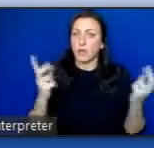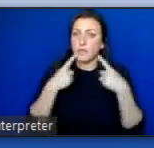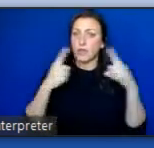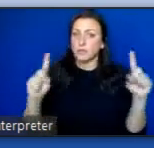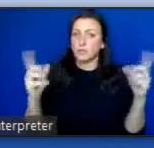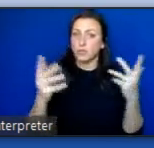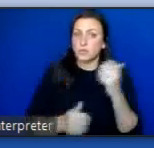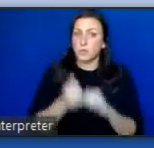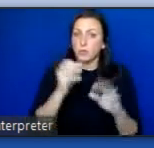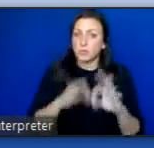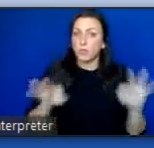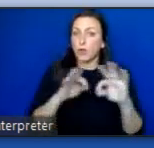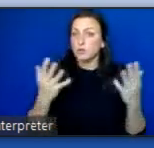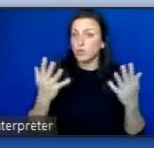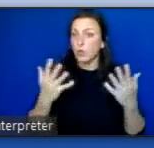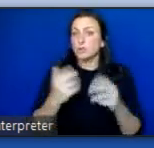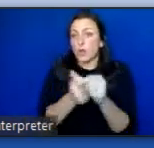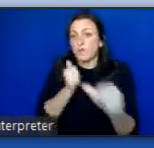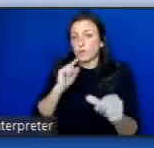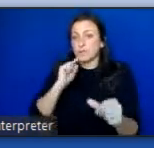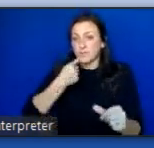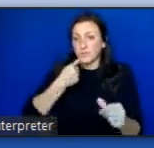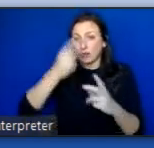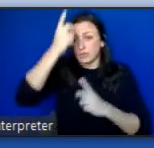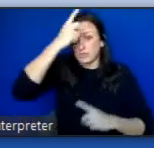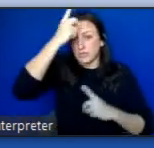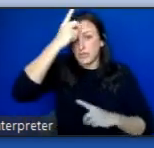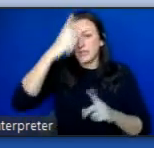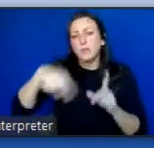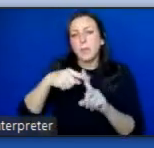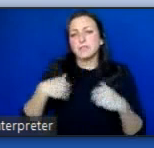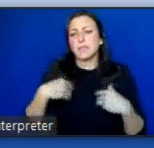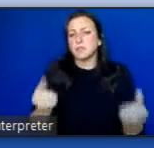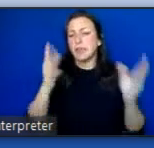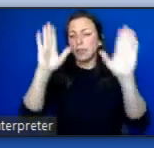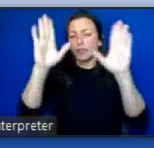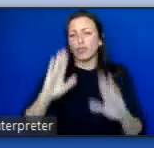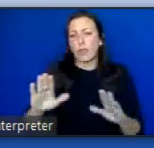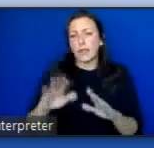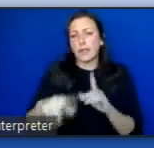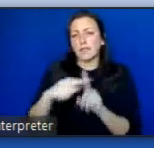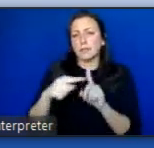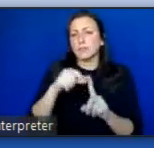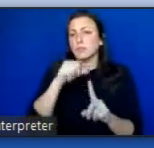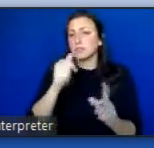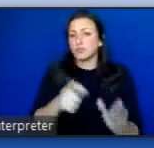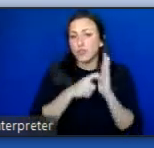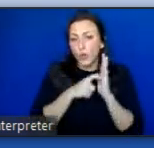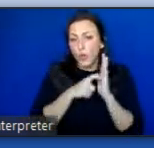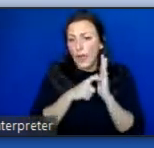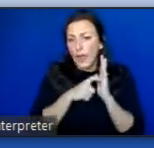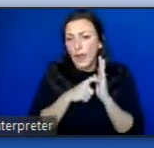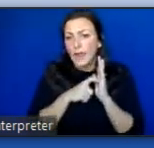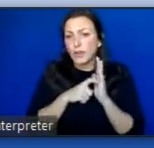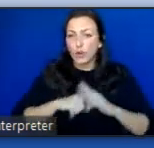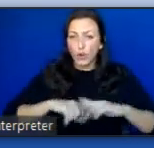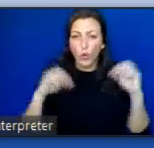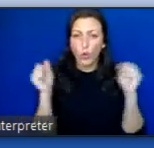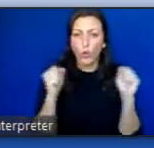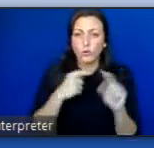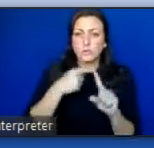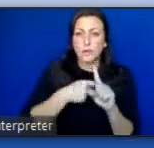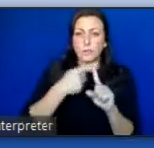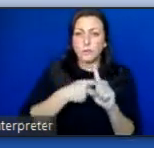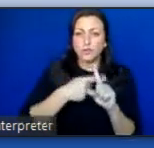severe disease. And of course, it has these great advantages of not requiring super cold temperatures for